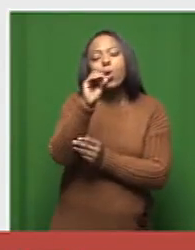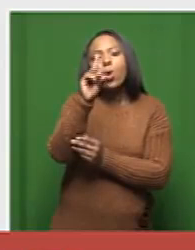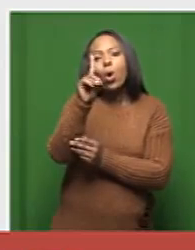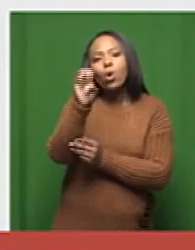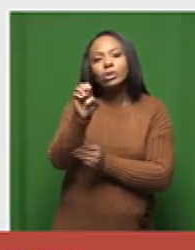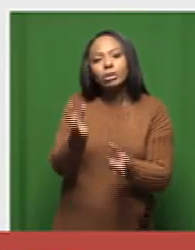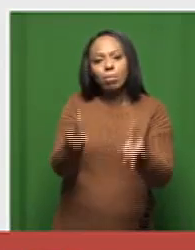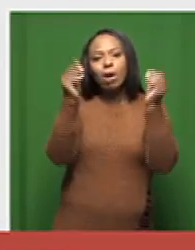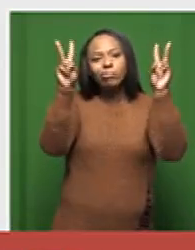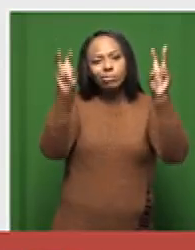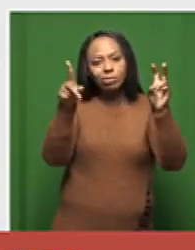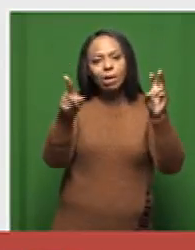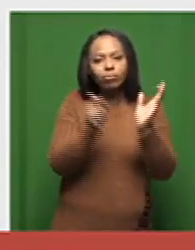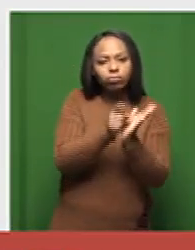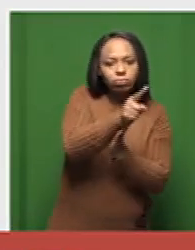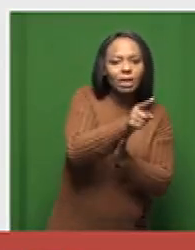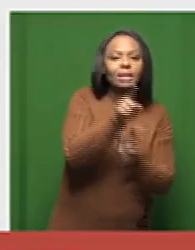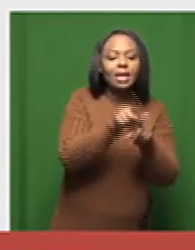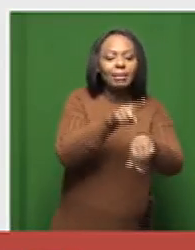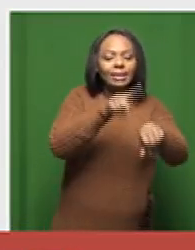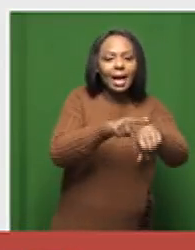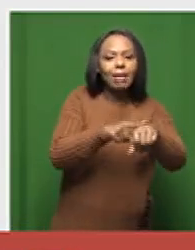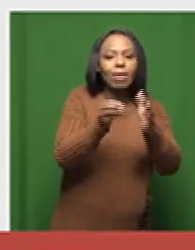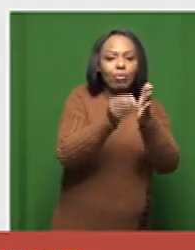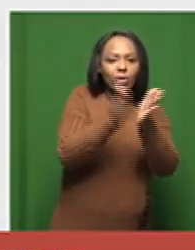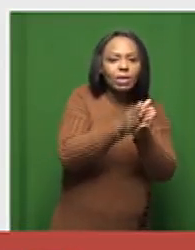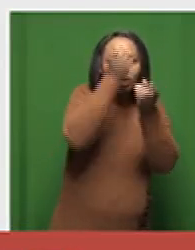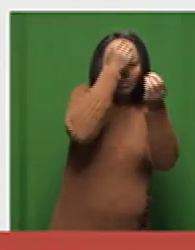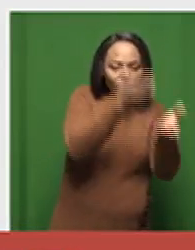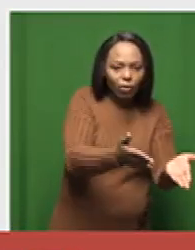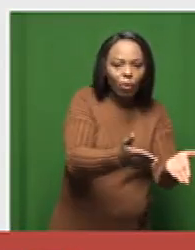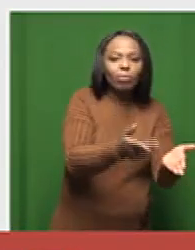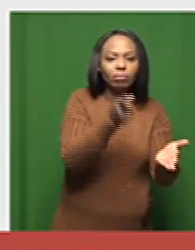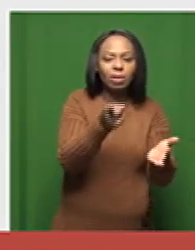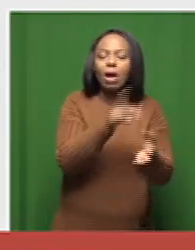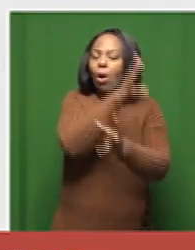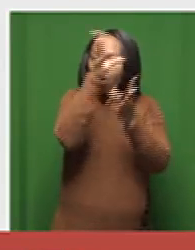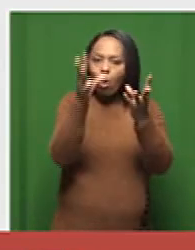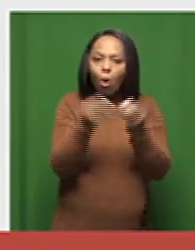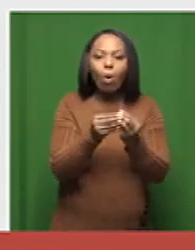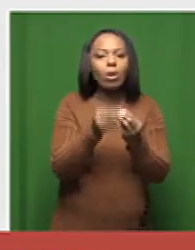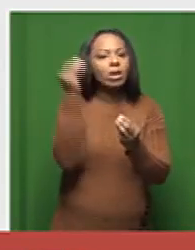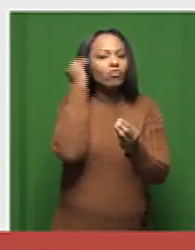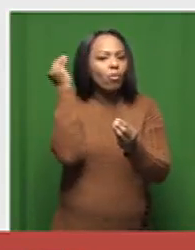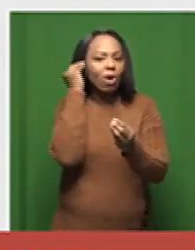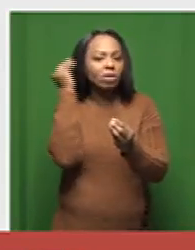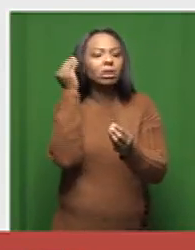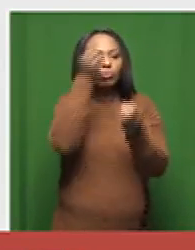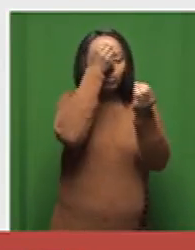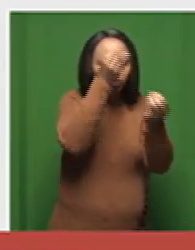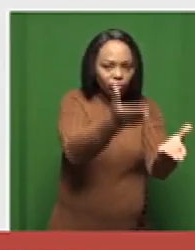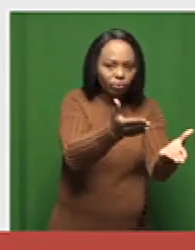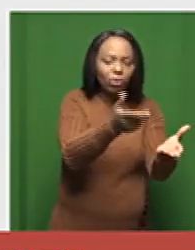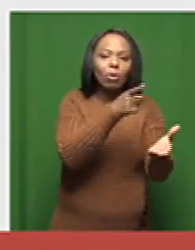and wait in the queue. They will just confirm the details. They would have it on their system as well because the EVDS